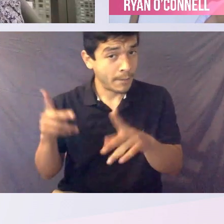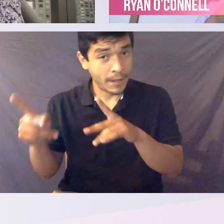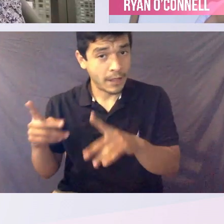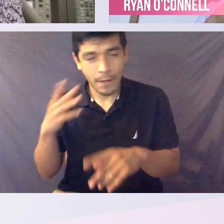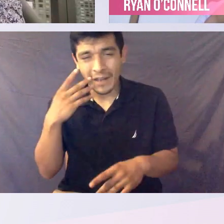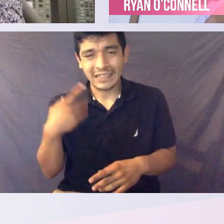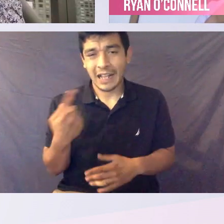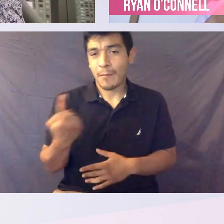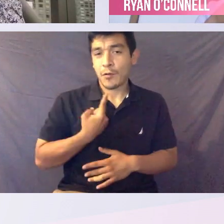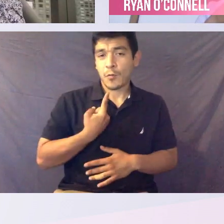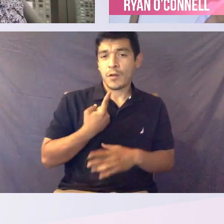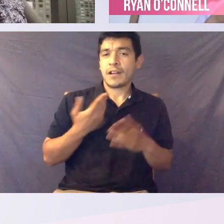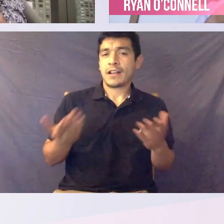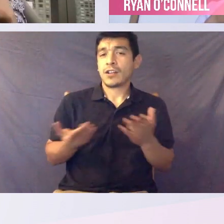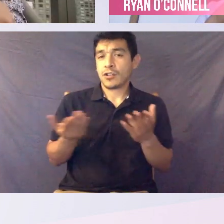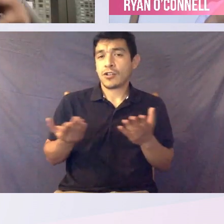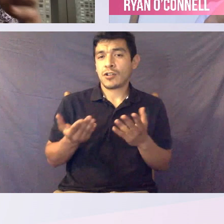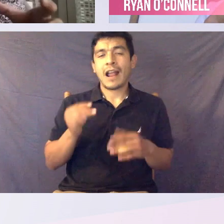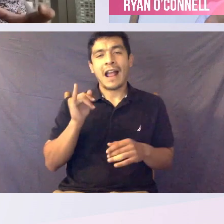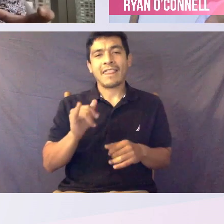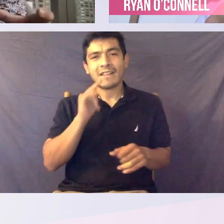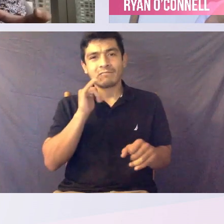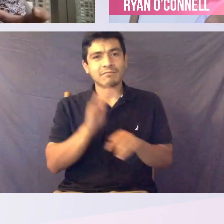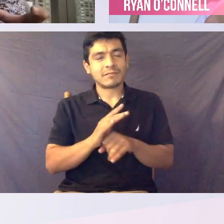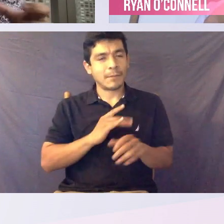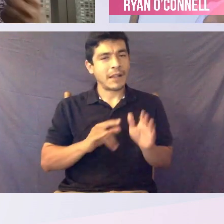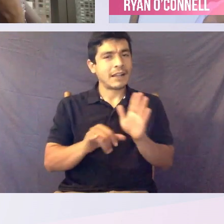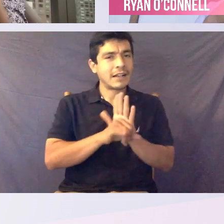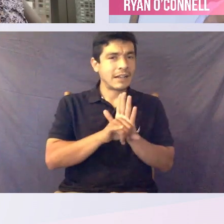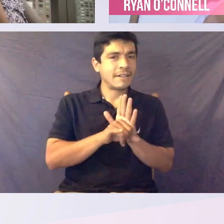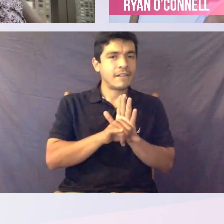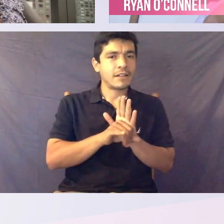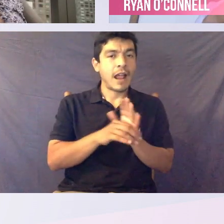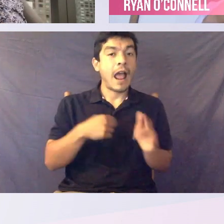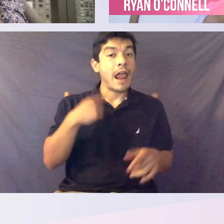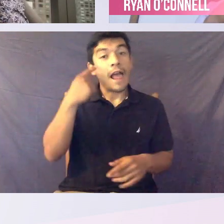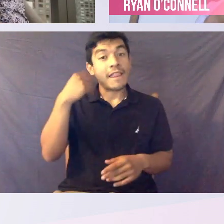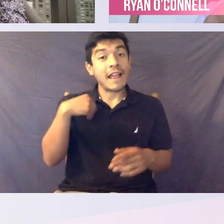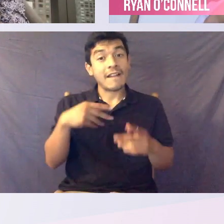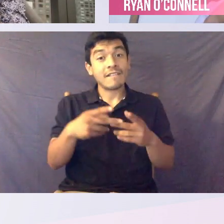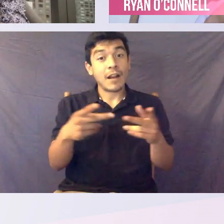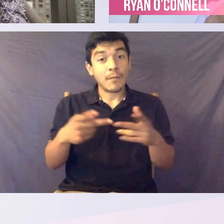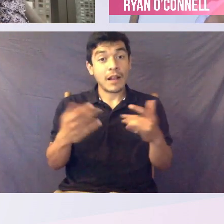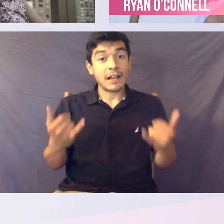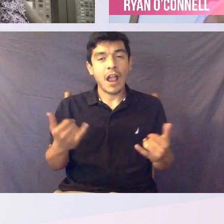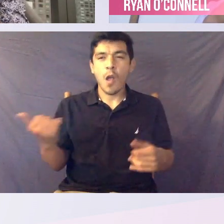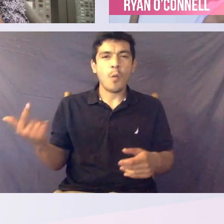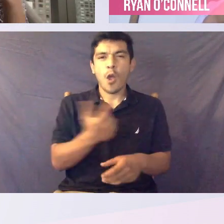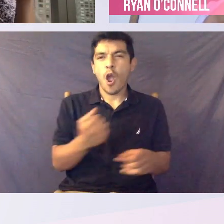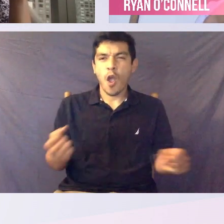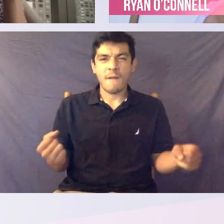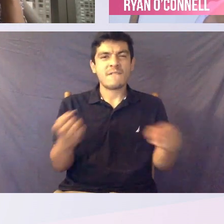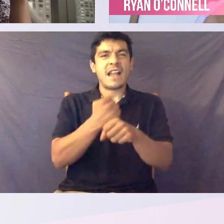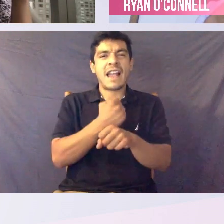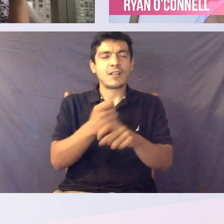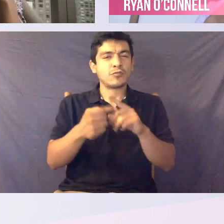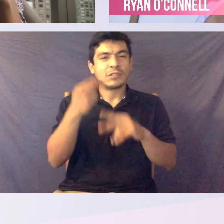And so that affirms my identity. And I think that we're in a place now where it's like, we're all fighting so hard to be seen that it creates all